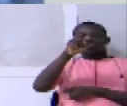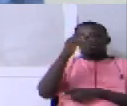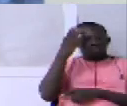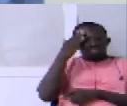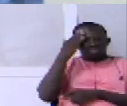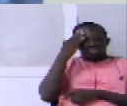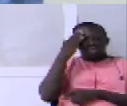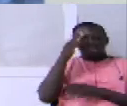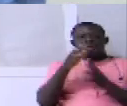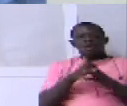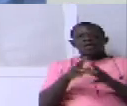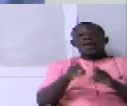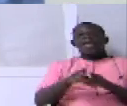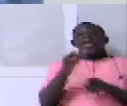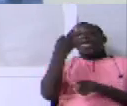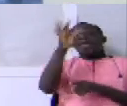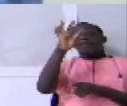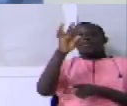that